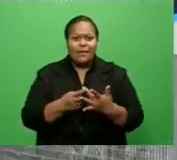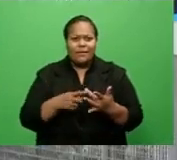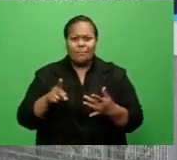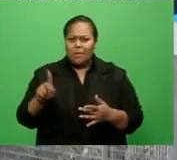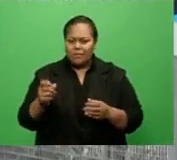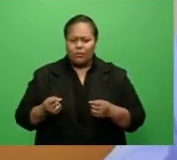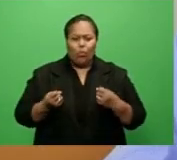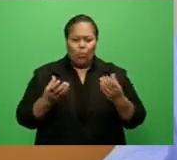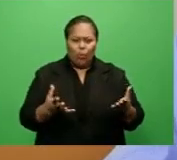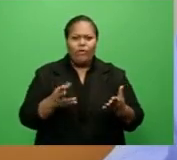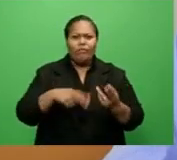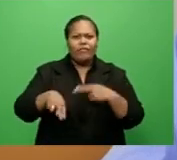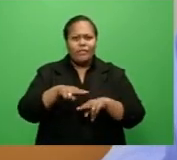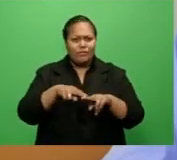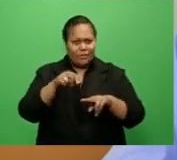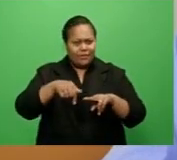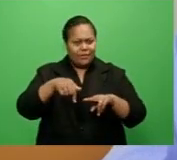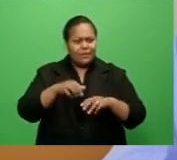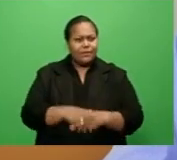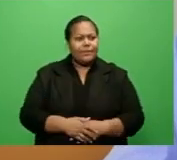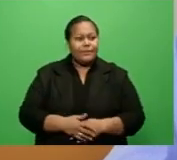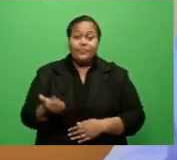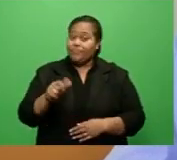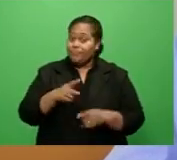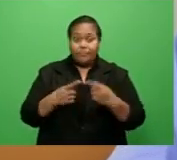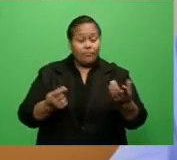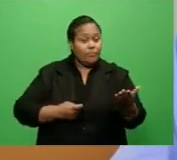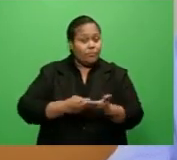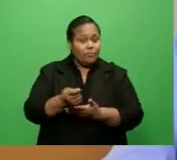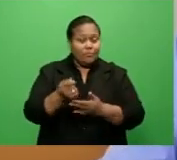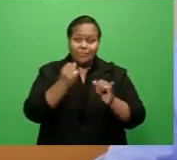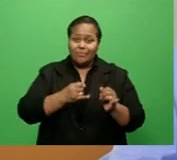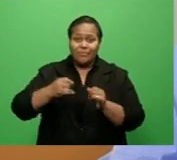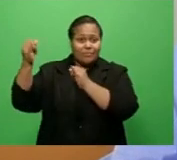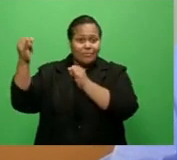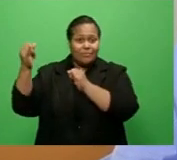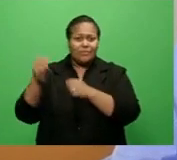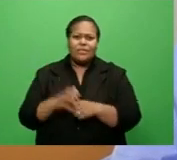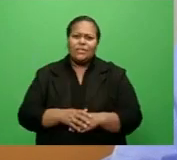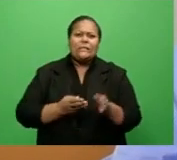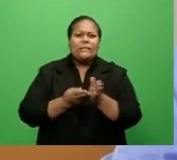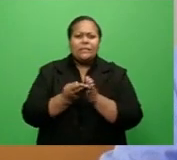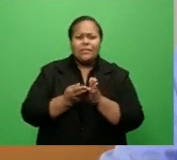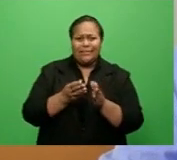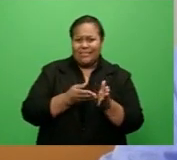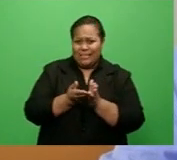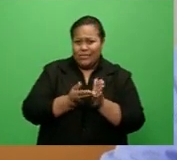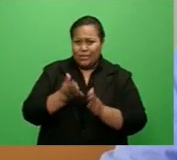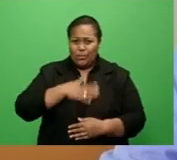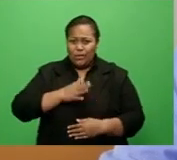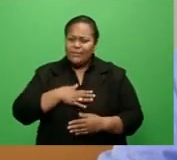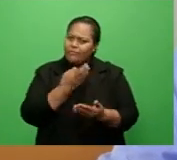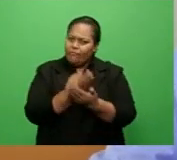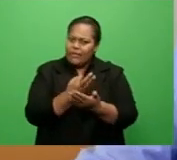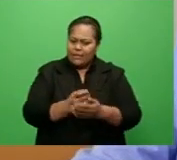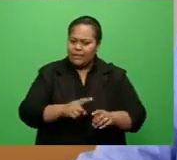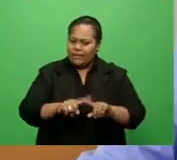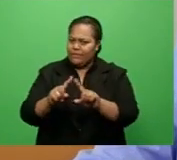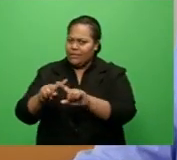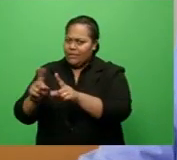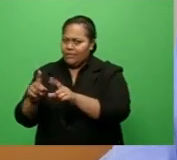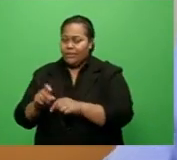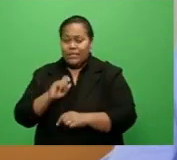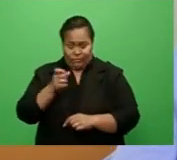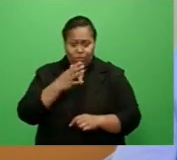Fiji. Anything that you pay for immigration, for any service that you want, there's a fee. There's a different fee for the same service if you want